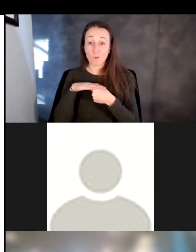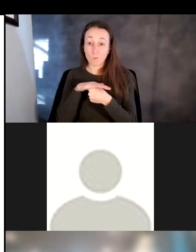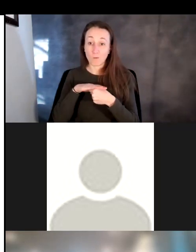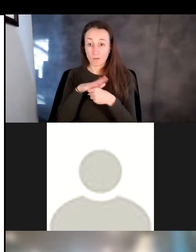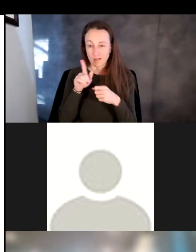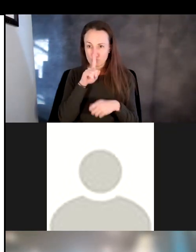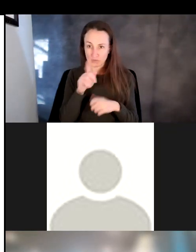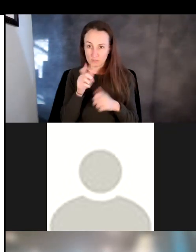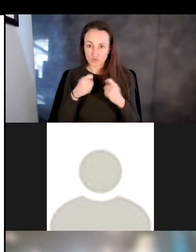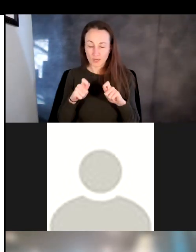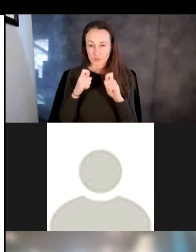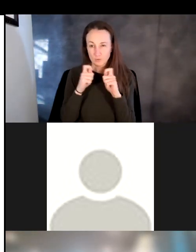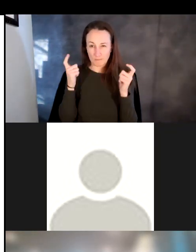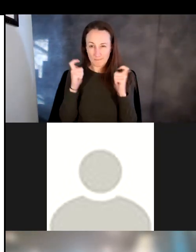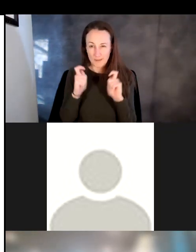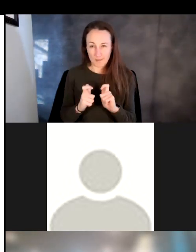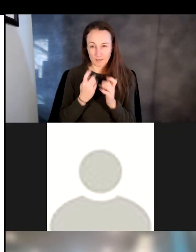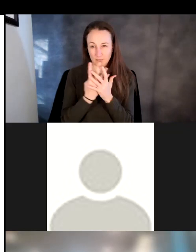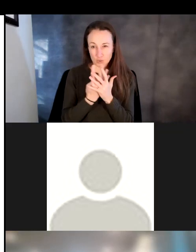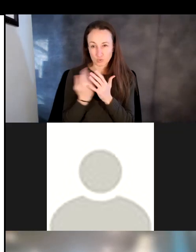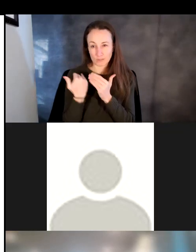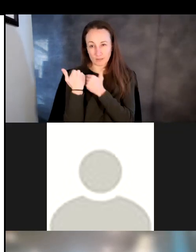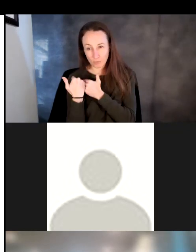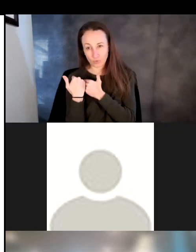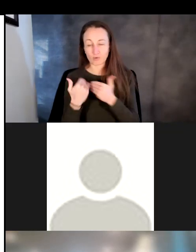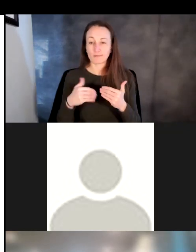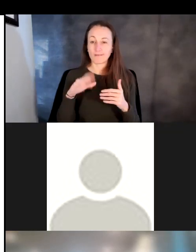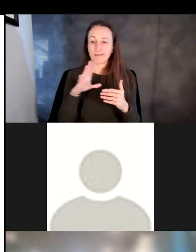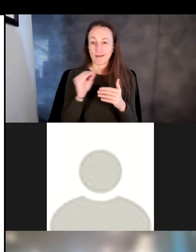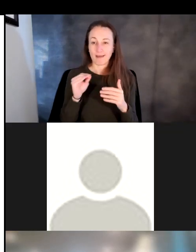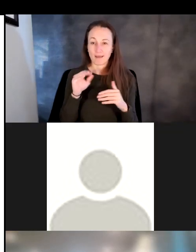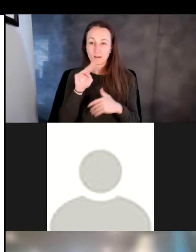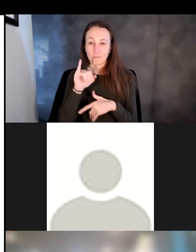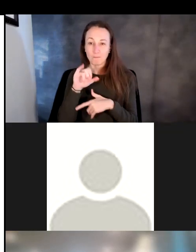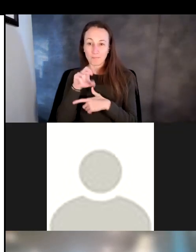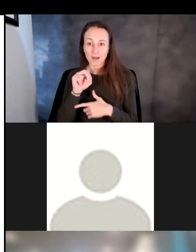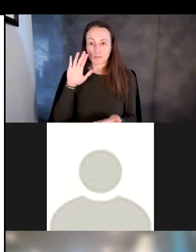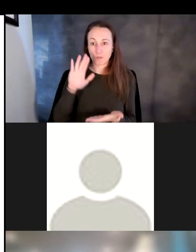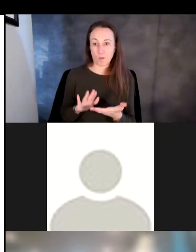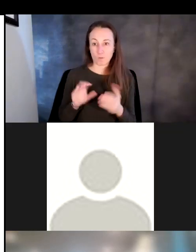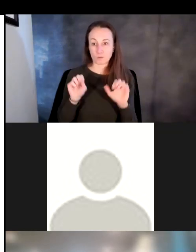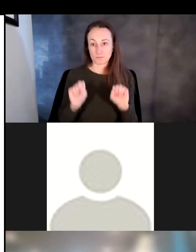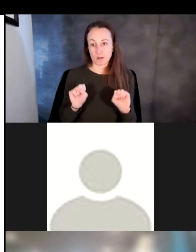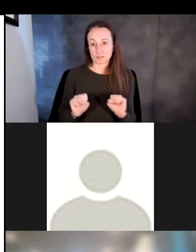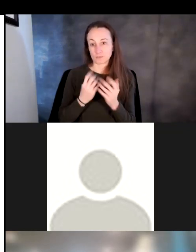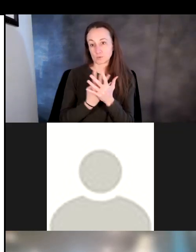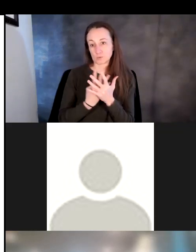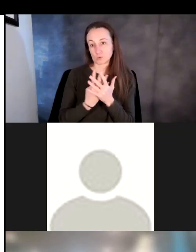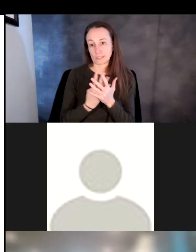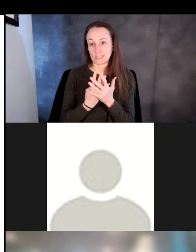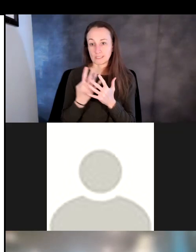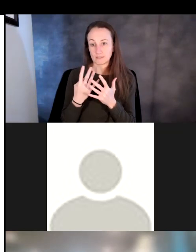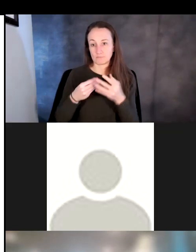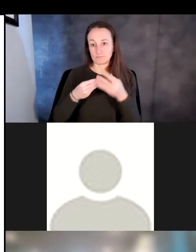try and minimize my screening burden, minimize in kind of the optimal case, the lowest possible screening burden,